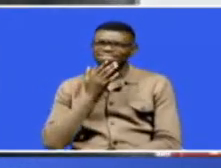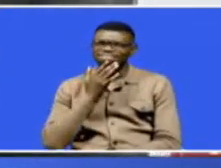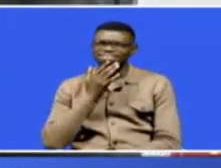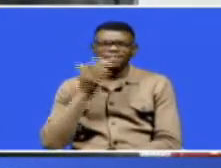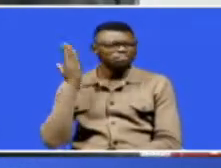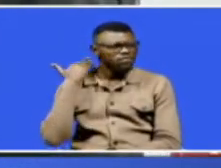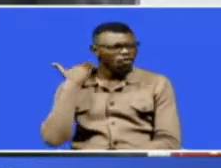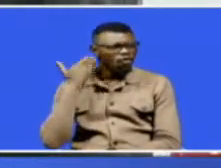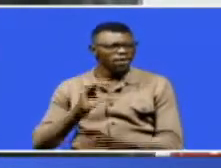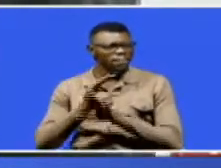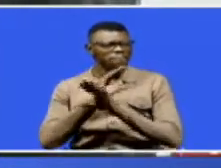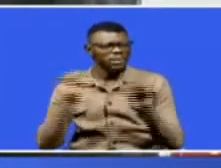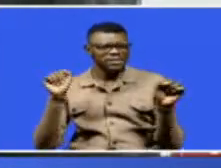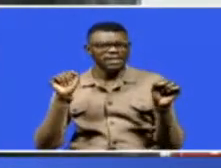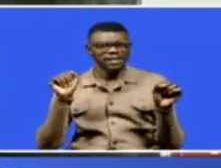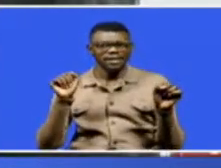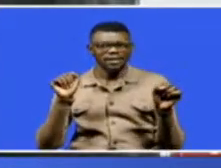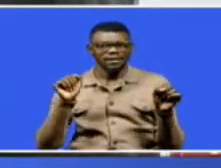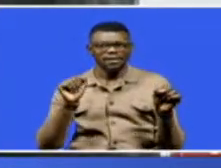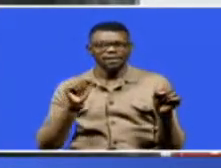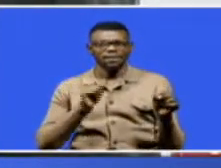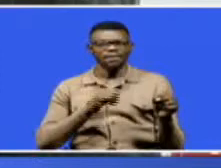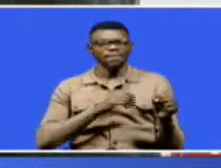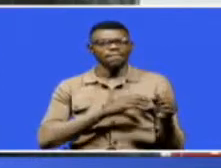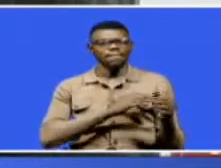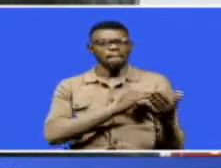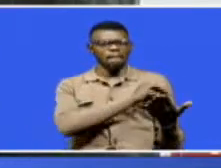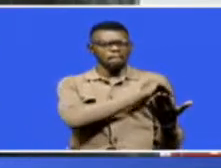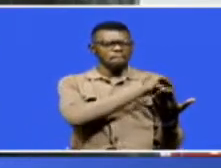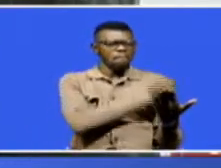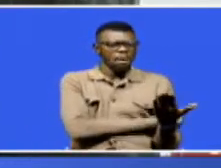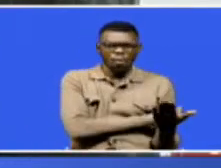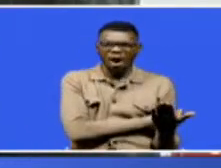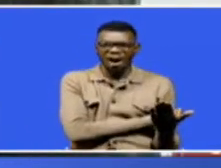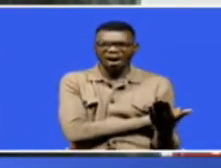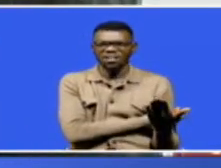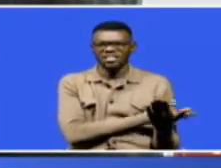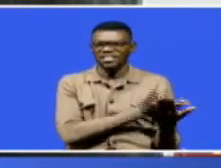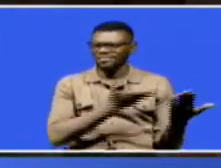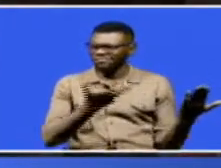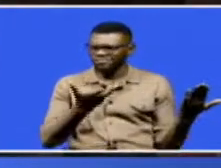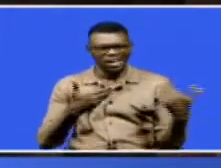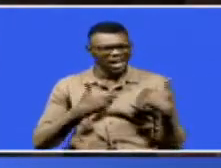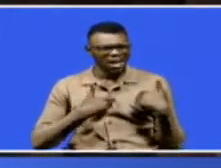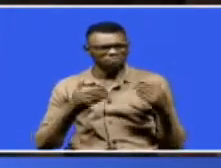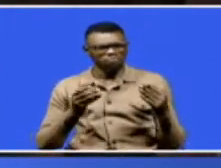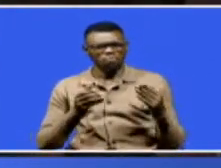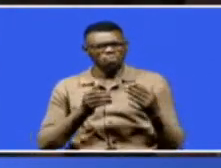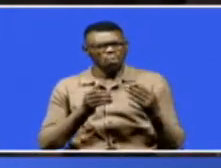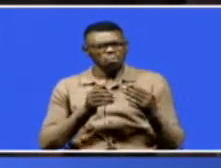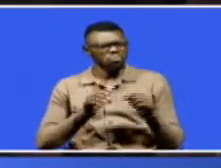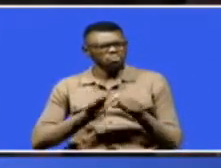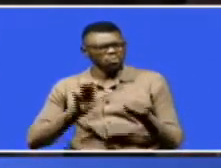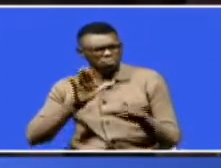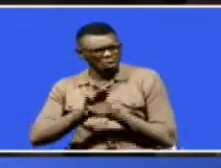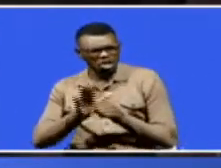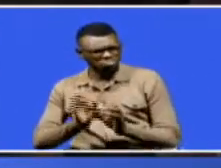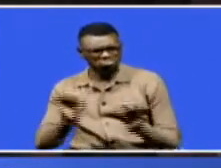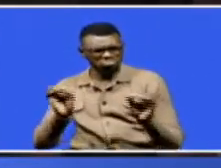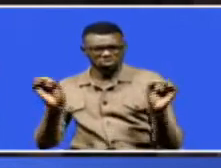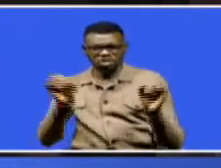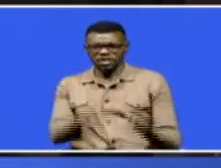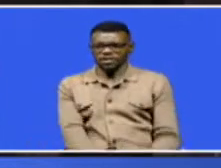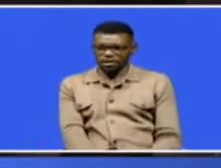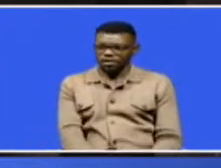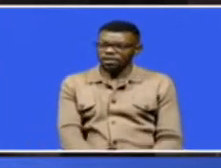had personal powers to do what he was being accused of doing. Ouko akitilia mkazo